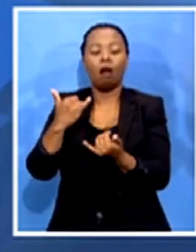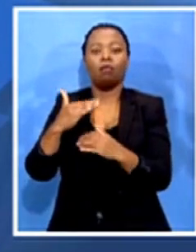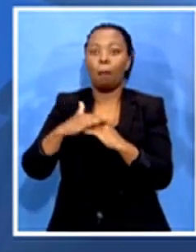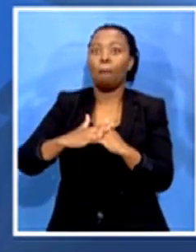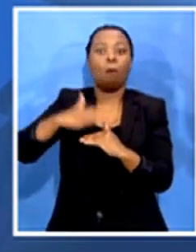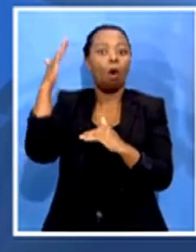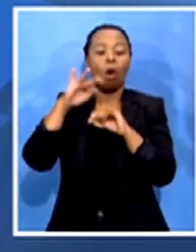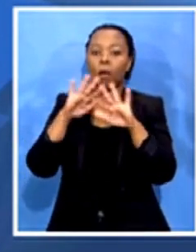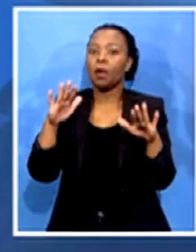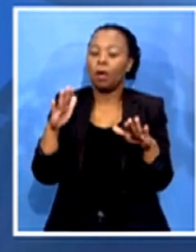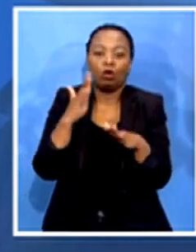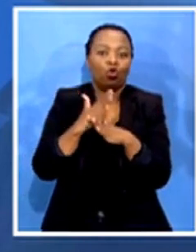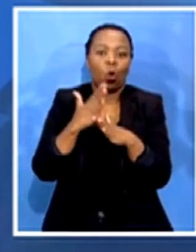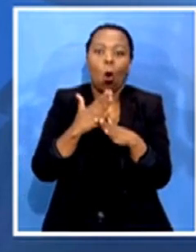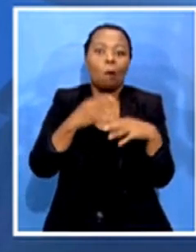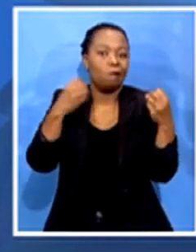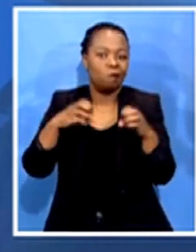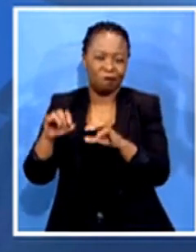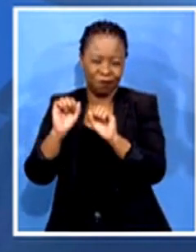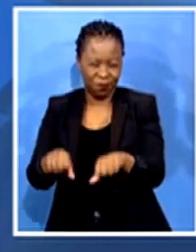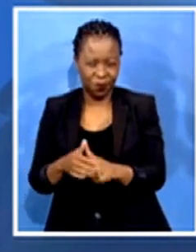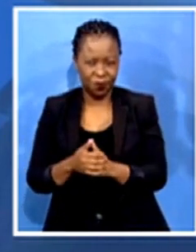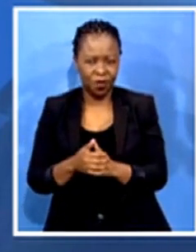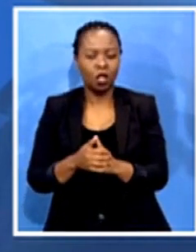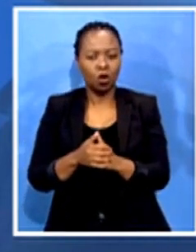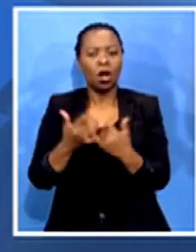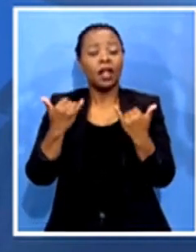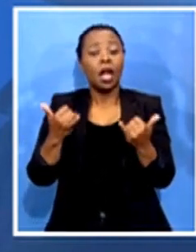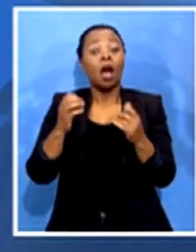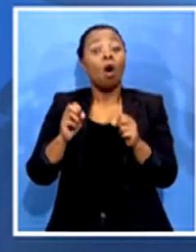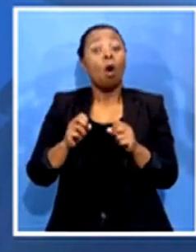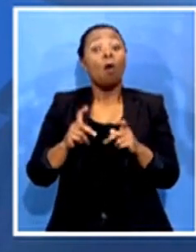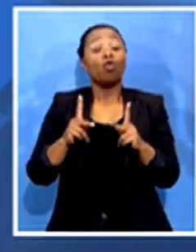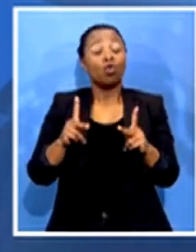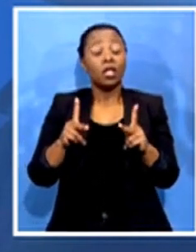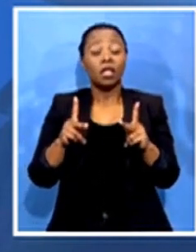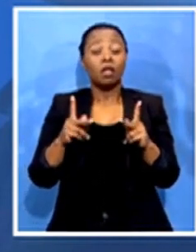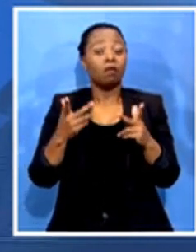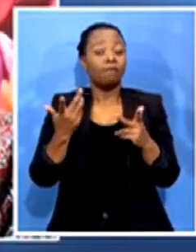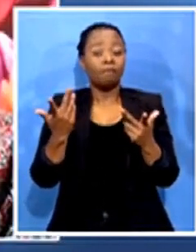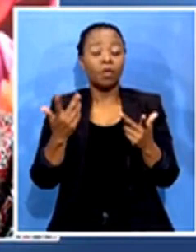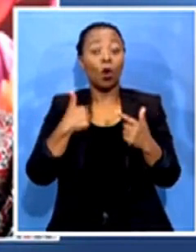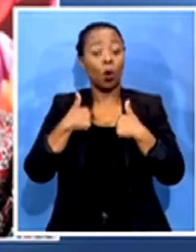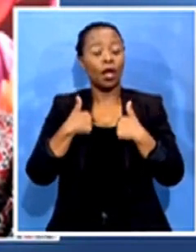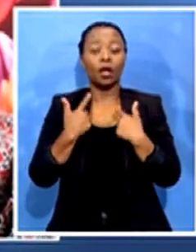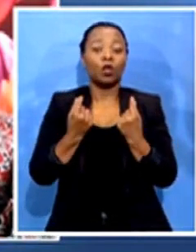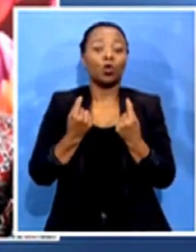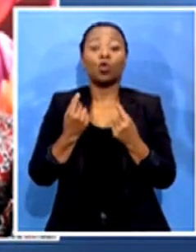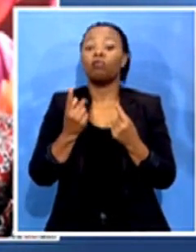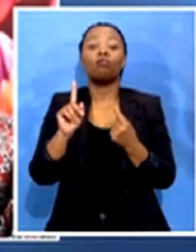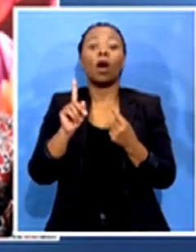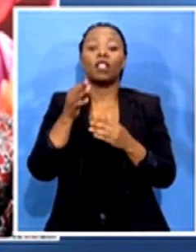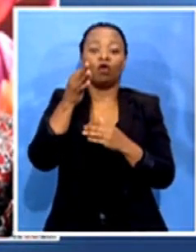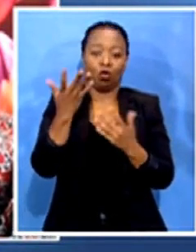huge opportunities in terms of upside, in terms of how we can do this in future. Let's thank you again for talking to us this